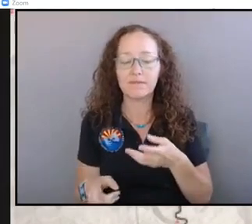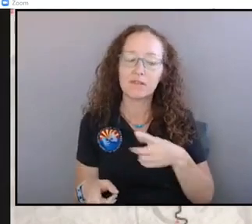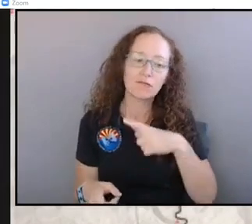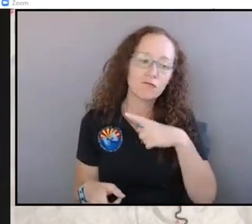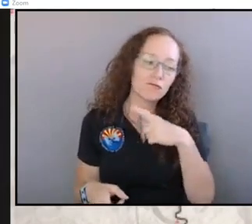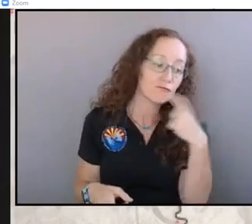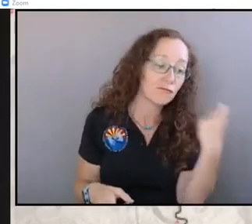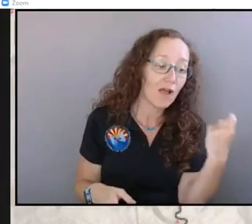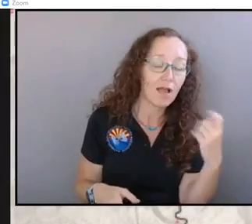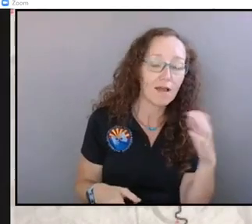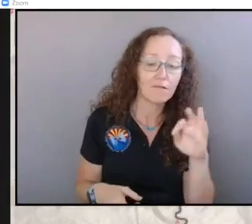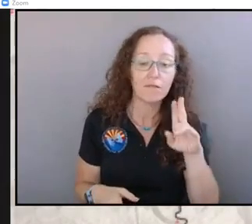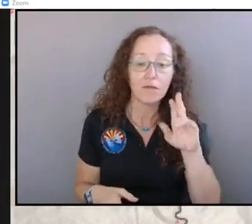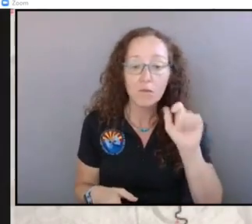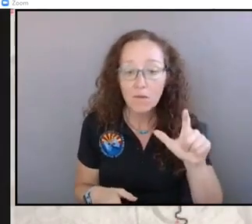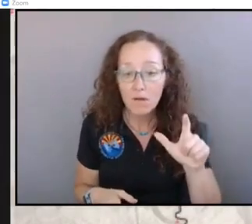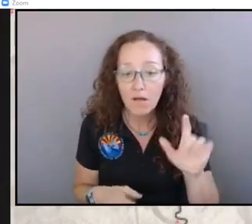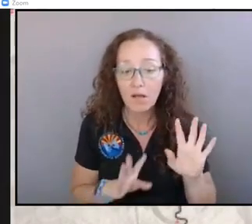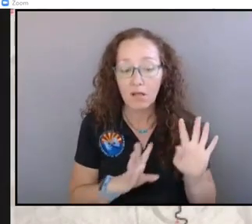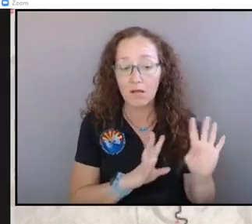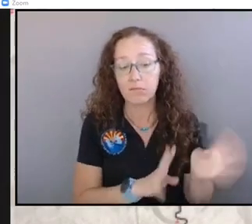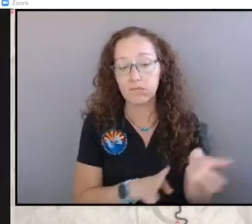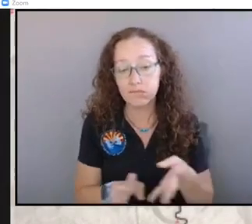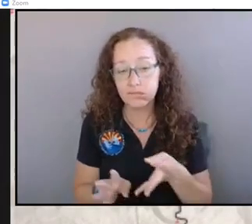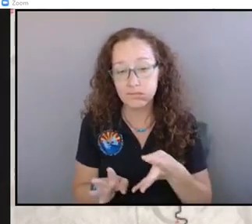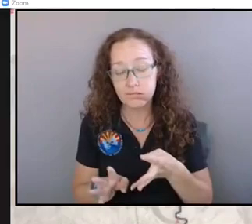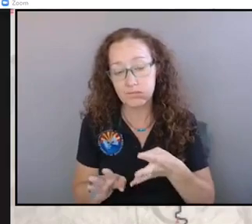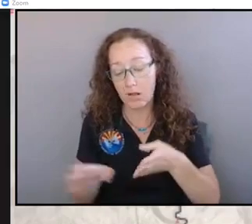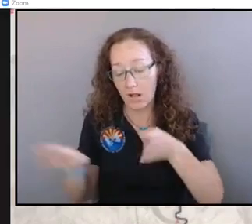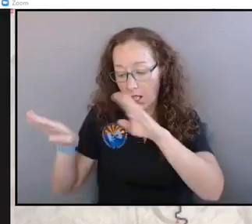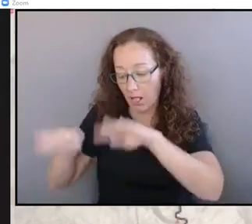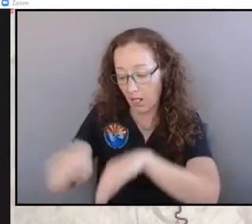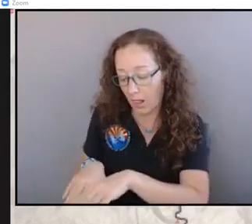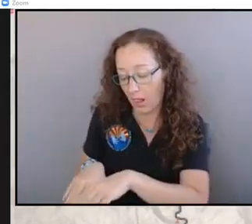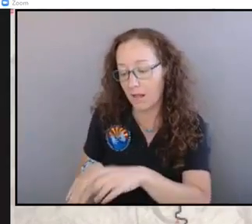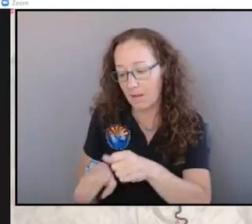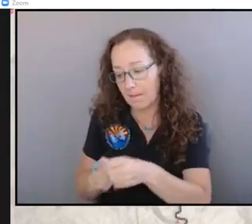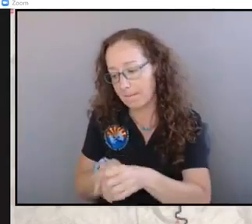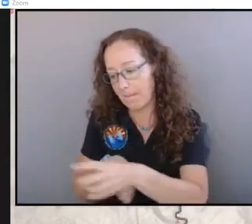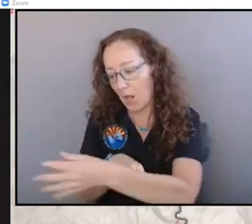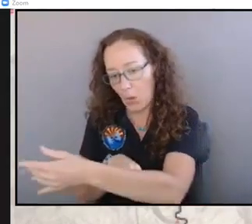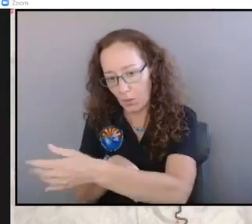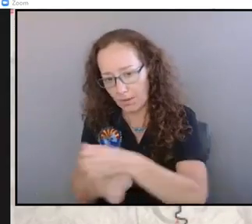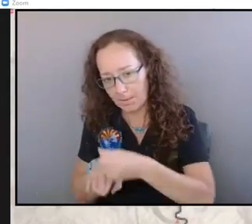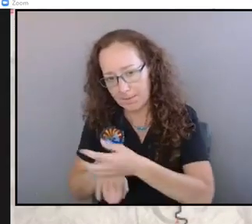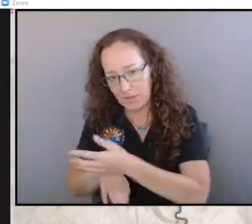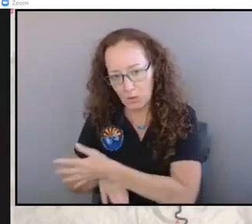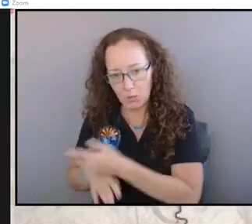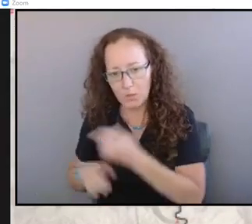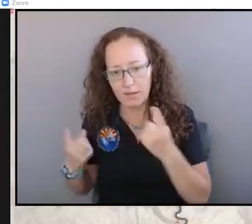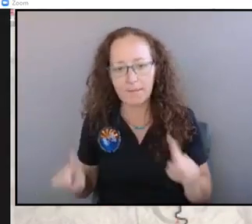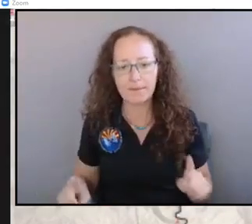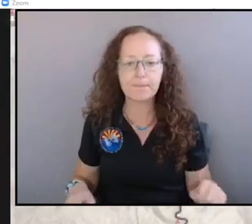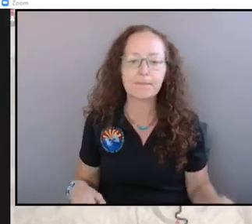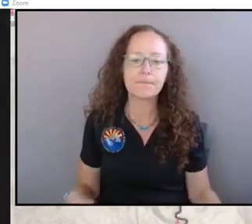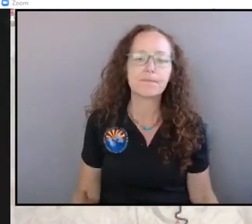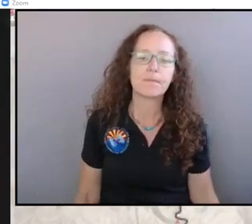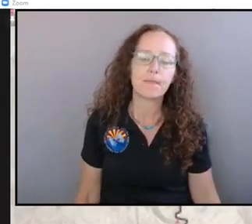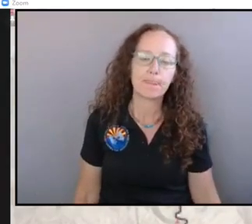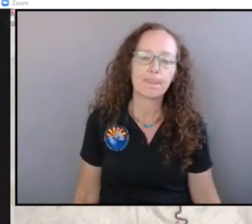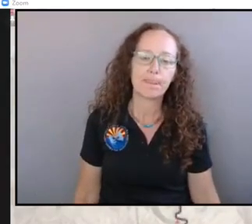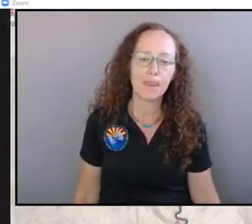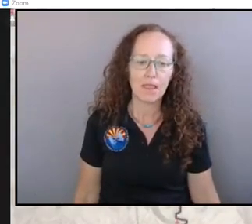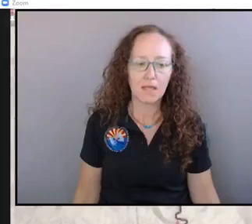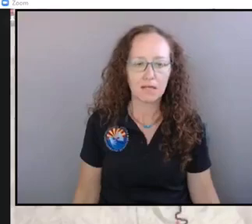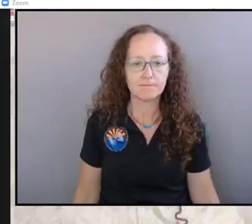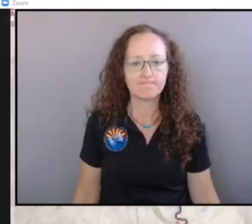topography runs, it ran right out and made some growth there. And I really want to show you my